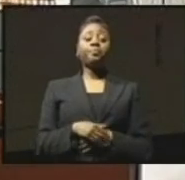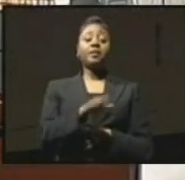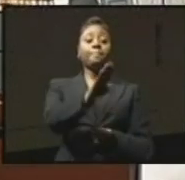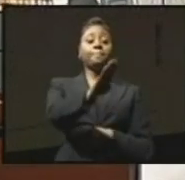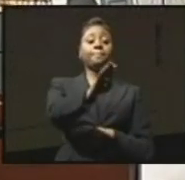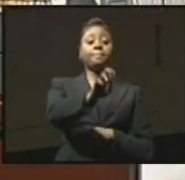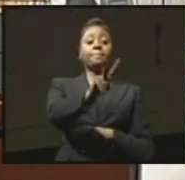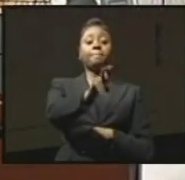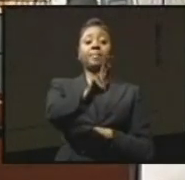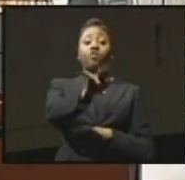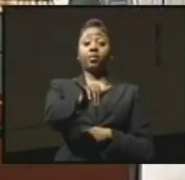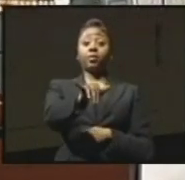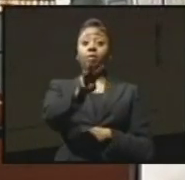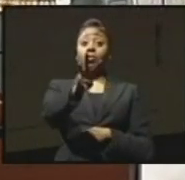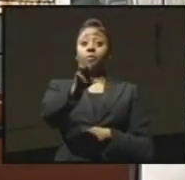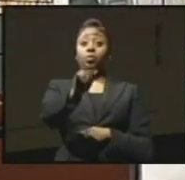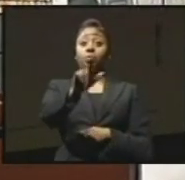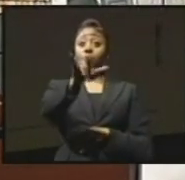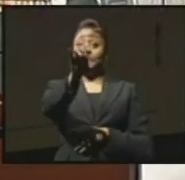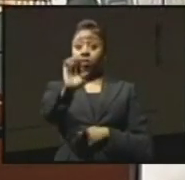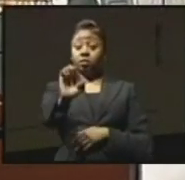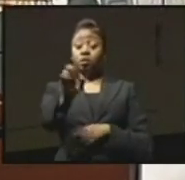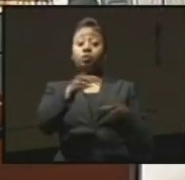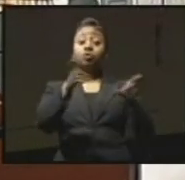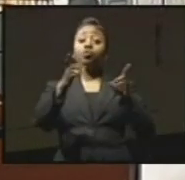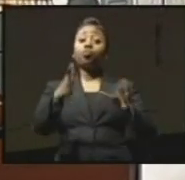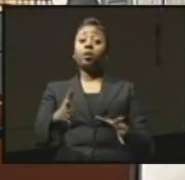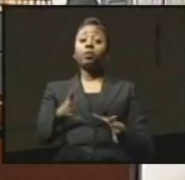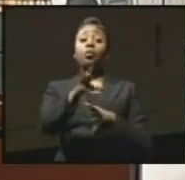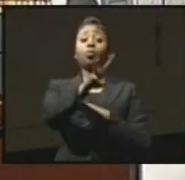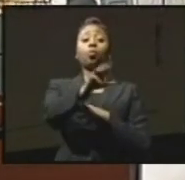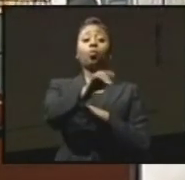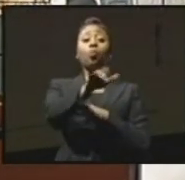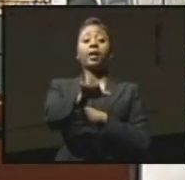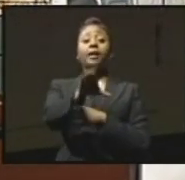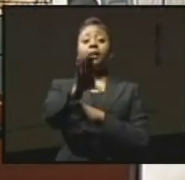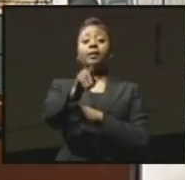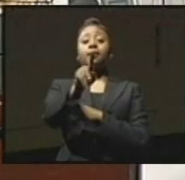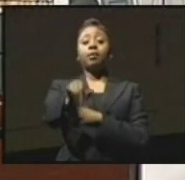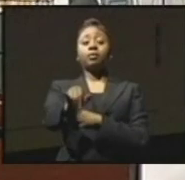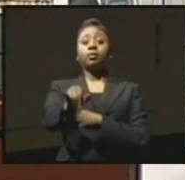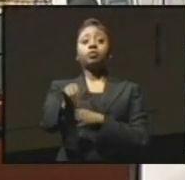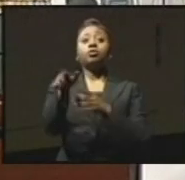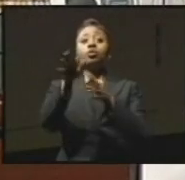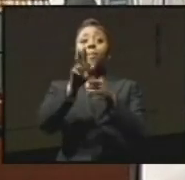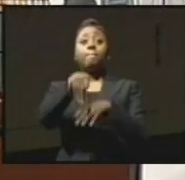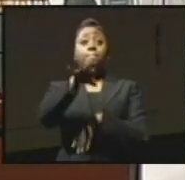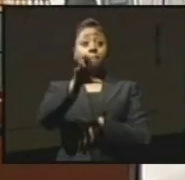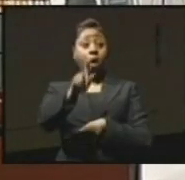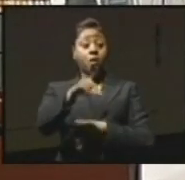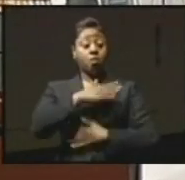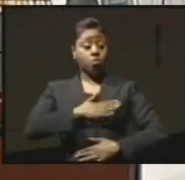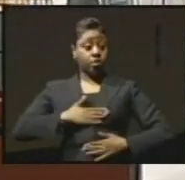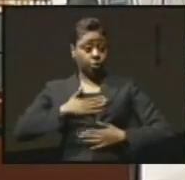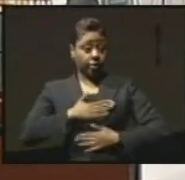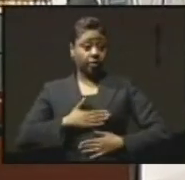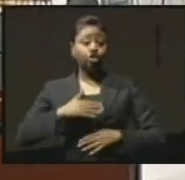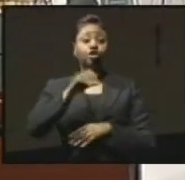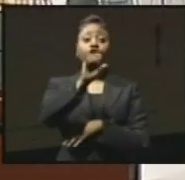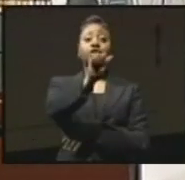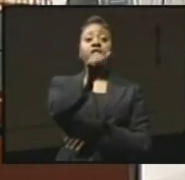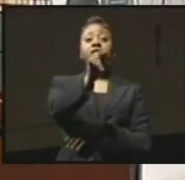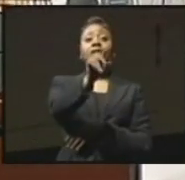Watts, Director, Wayne County Park and Recreations. Ms. Sandra Williams,